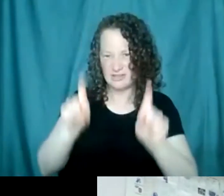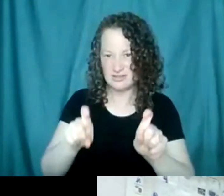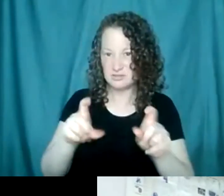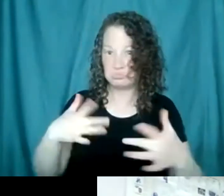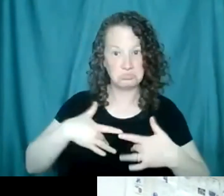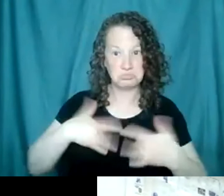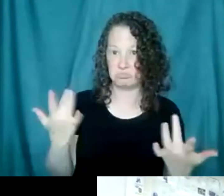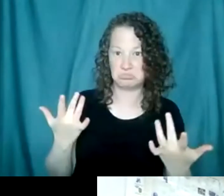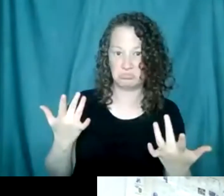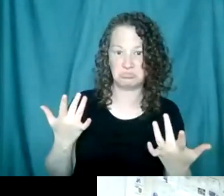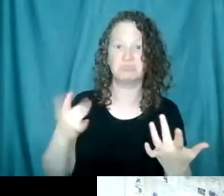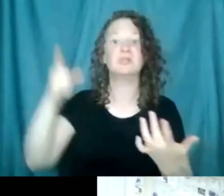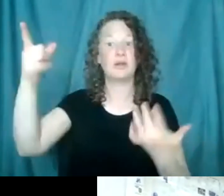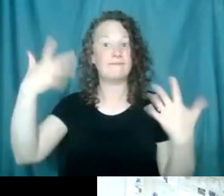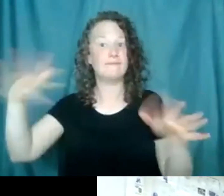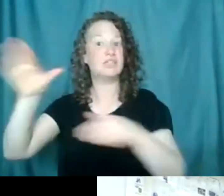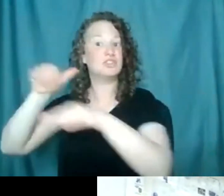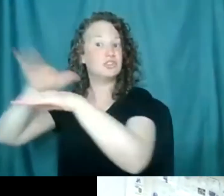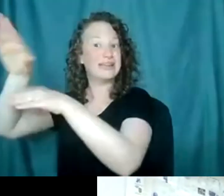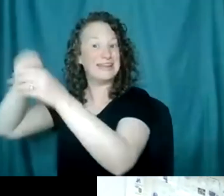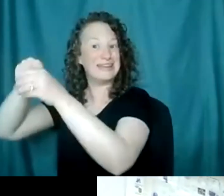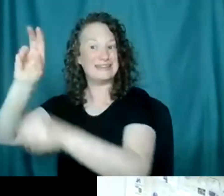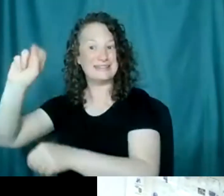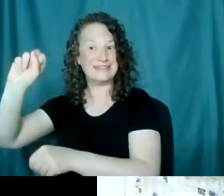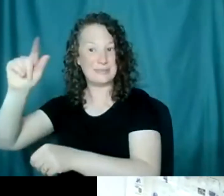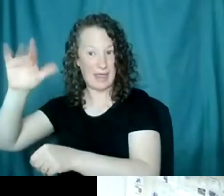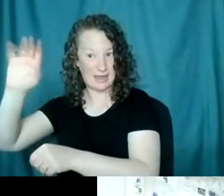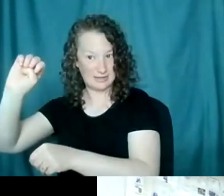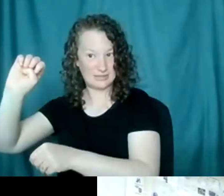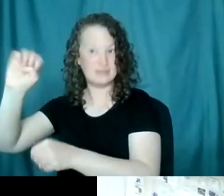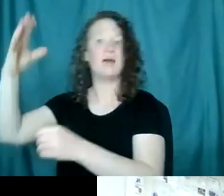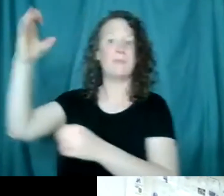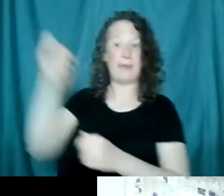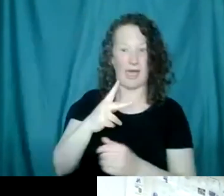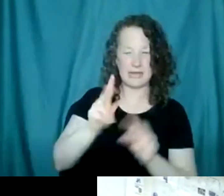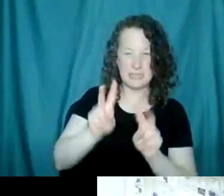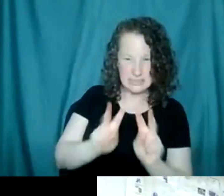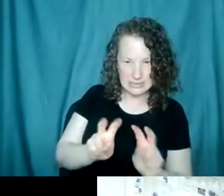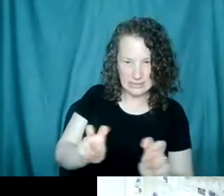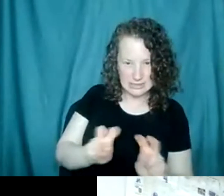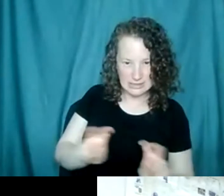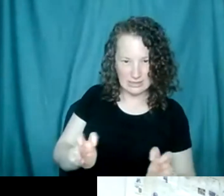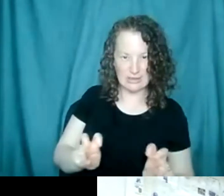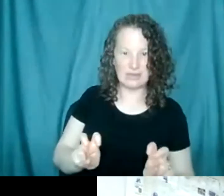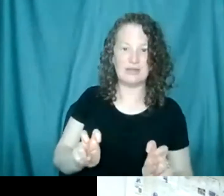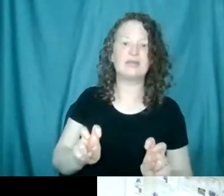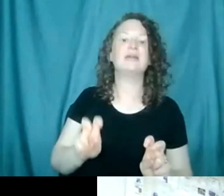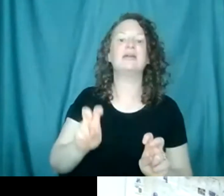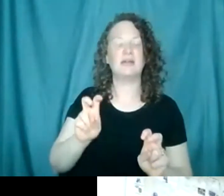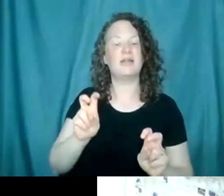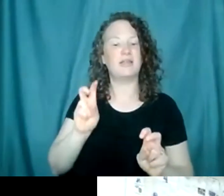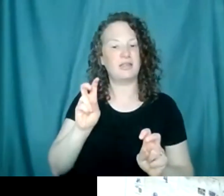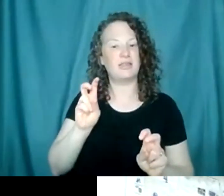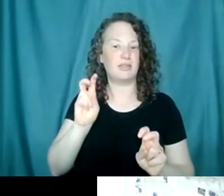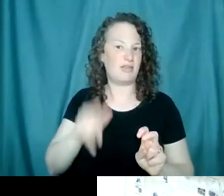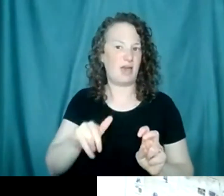it's experienced microgravity. And then we have the earth control experiments that show just what the trend would be if it was